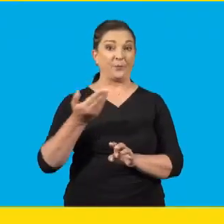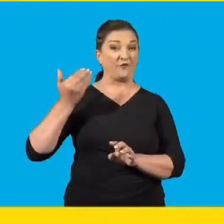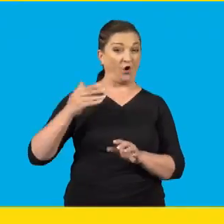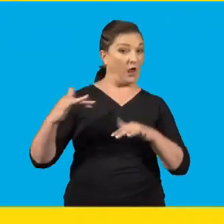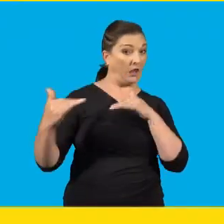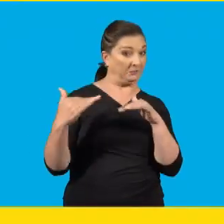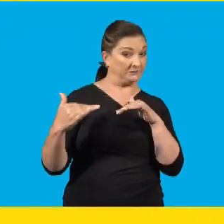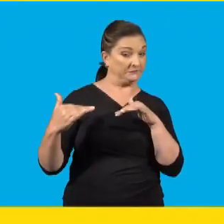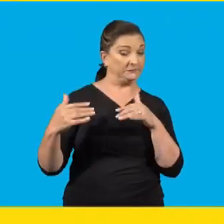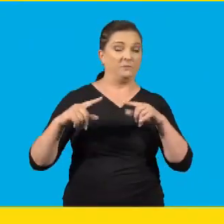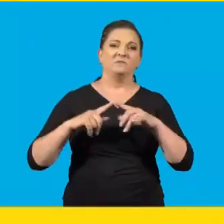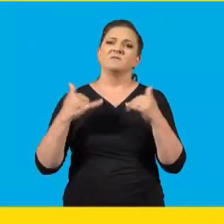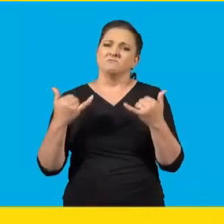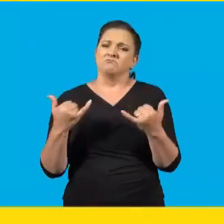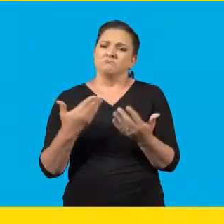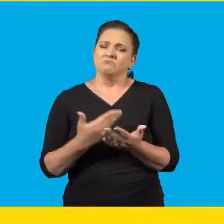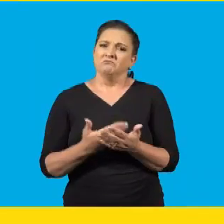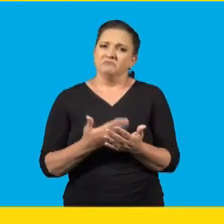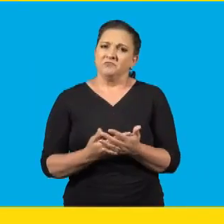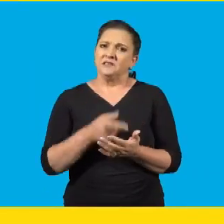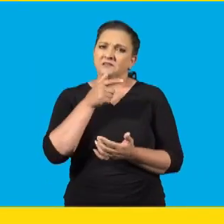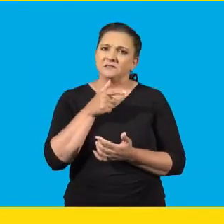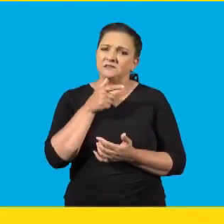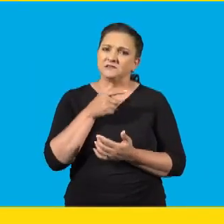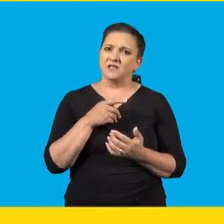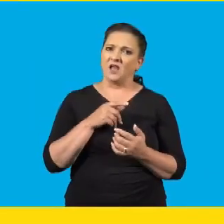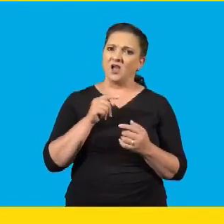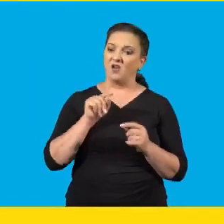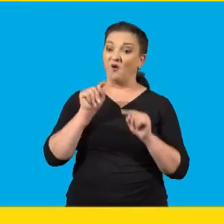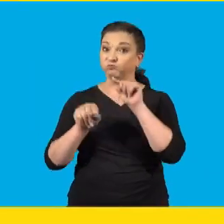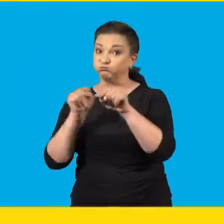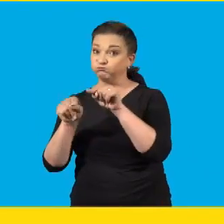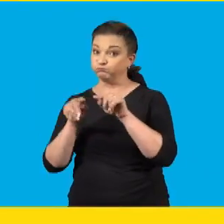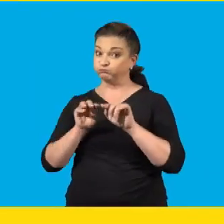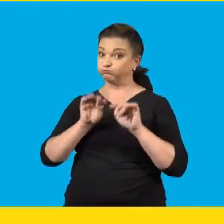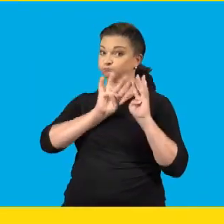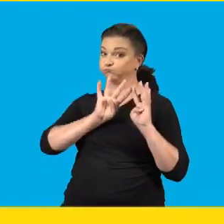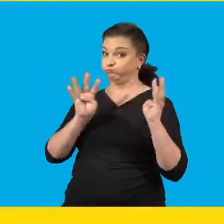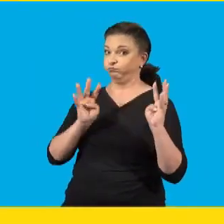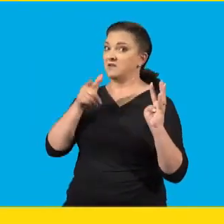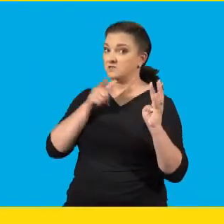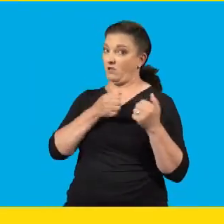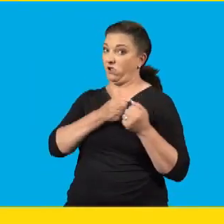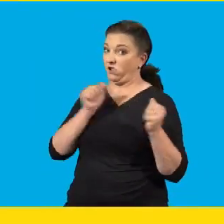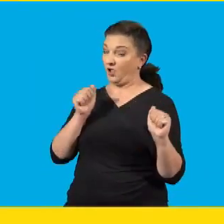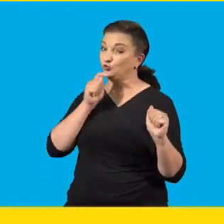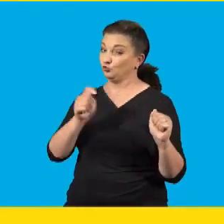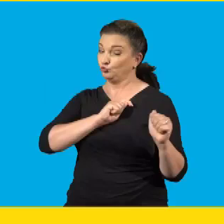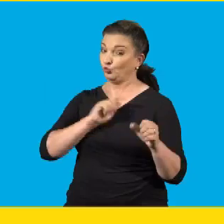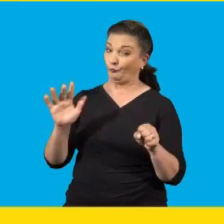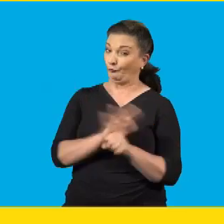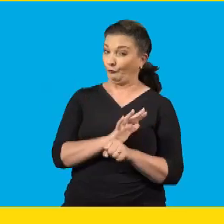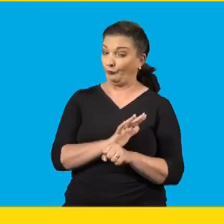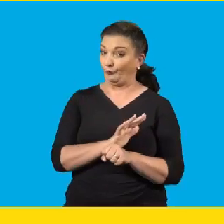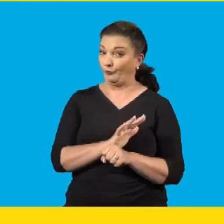used to be enemies before, but now because the perpetrators have come forward to disclose the whole